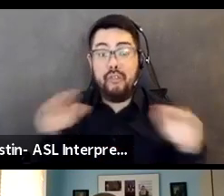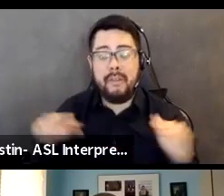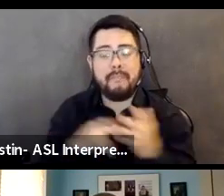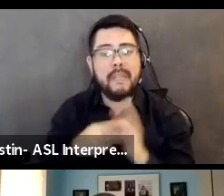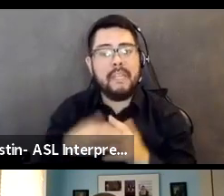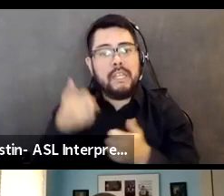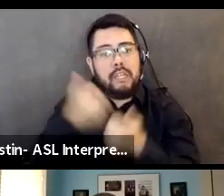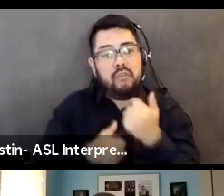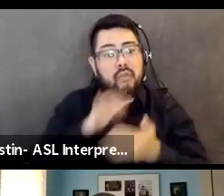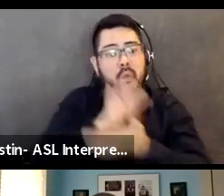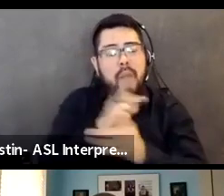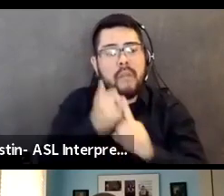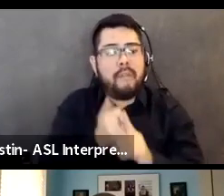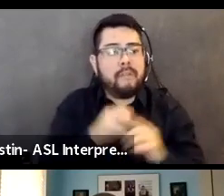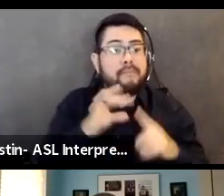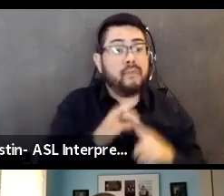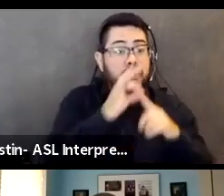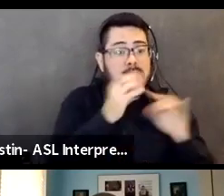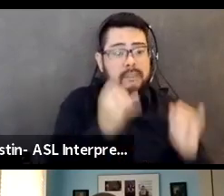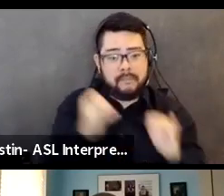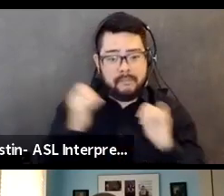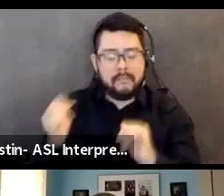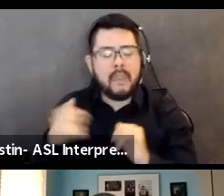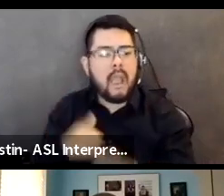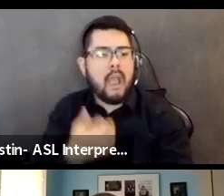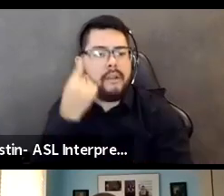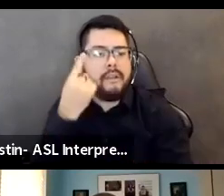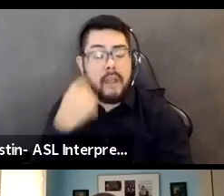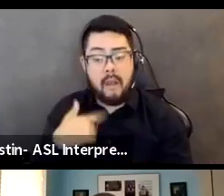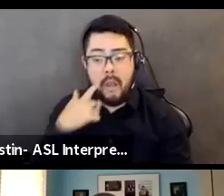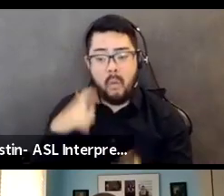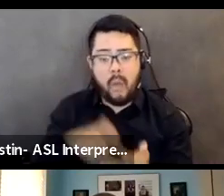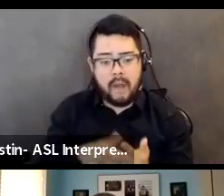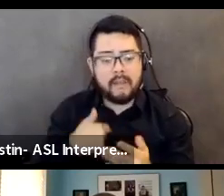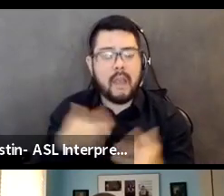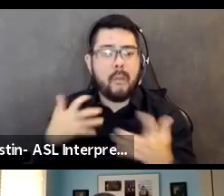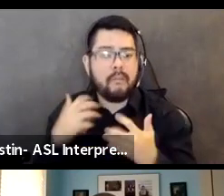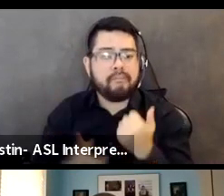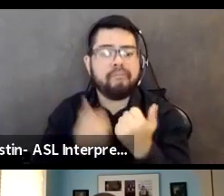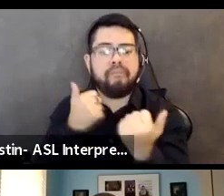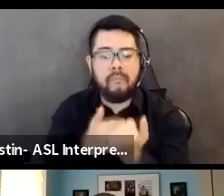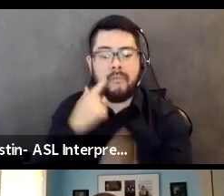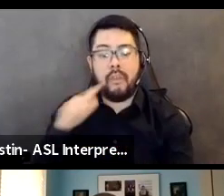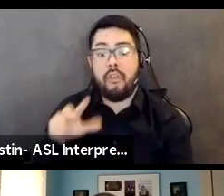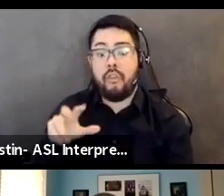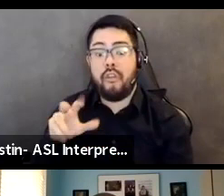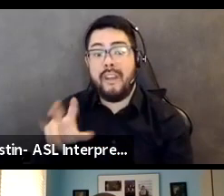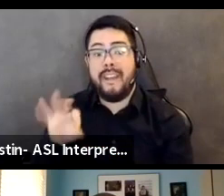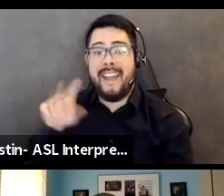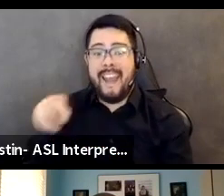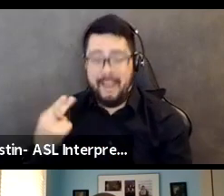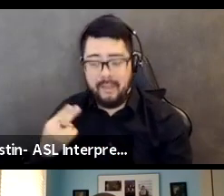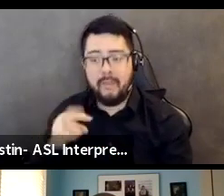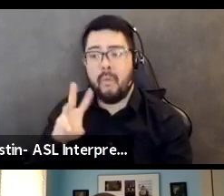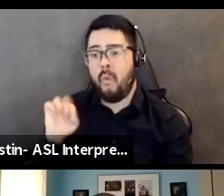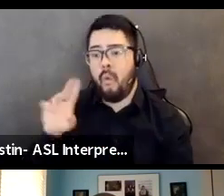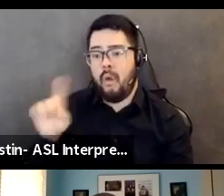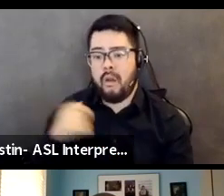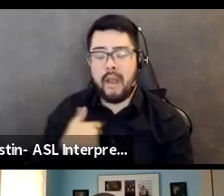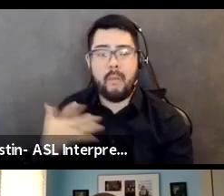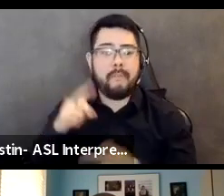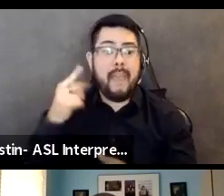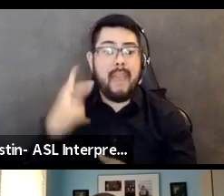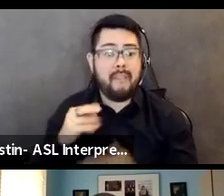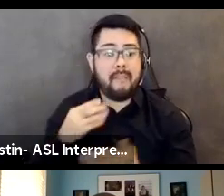have unique needs i recognize this and i support schools throughout the 39th war i have allocated a half a million dollars to volta